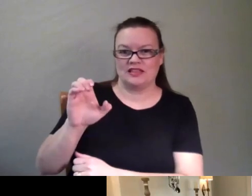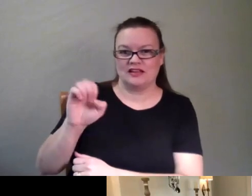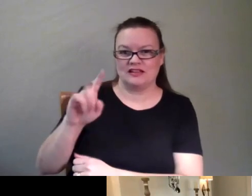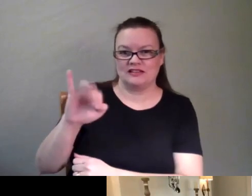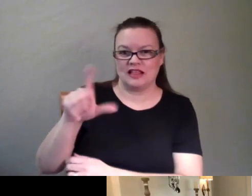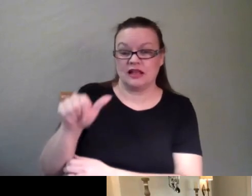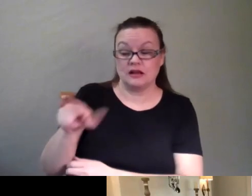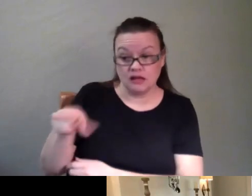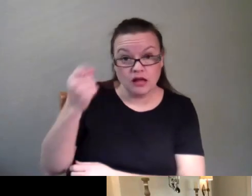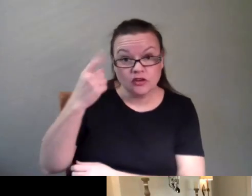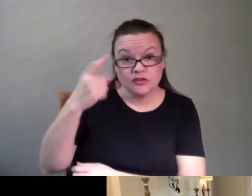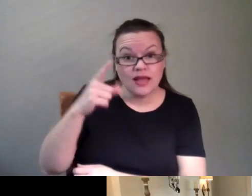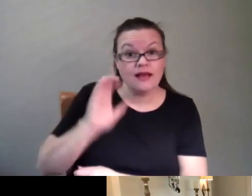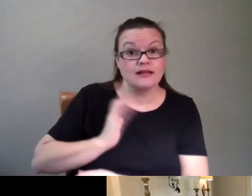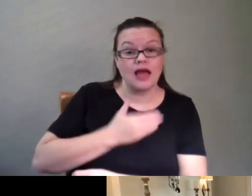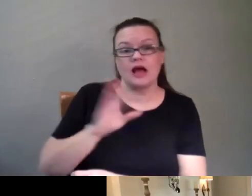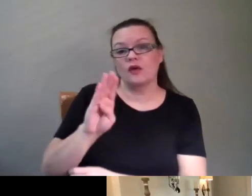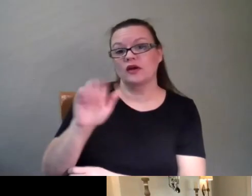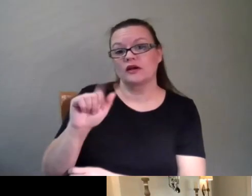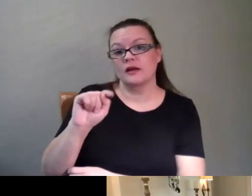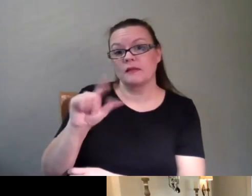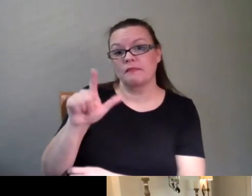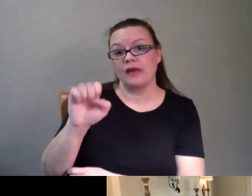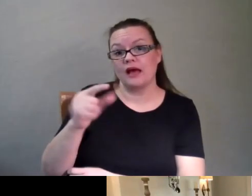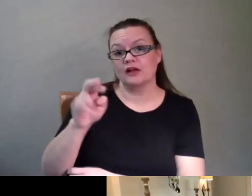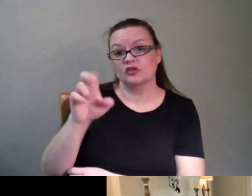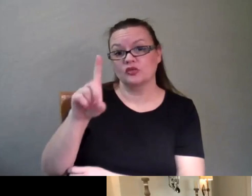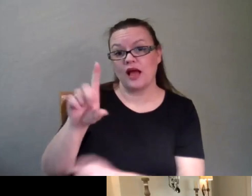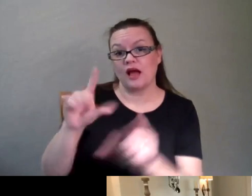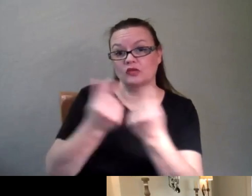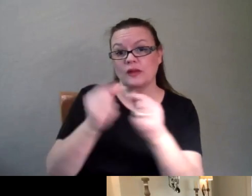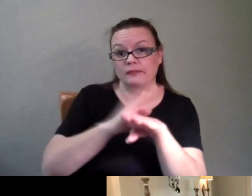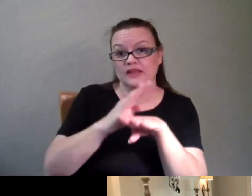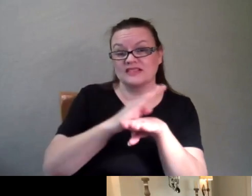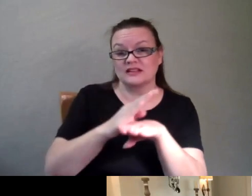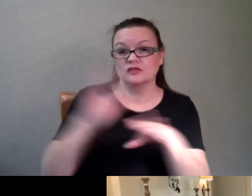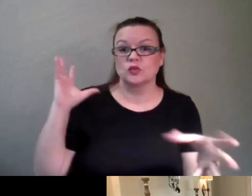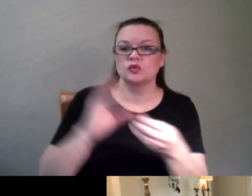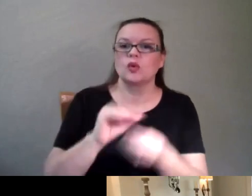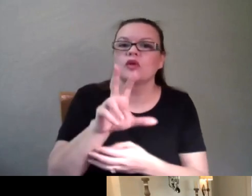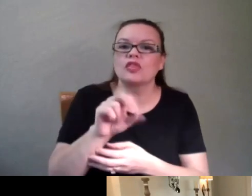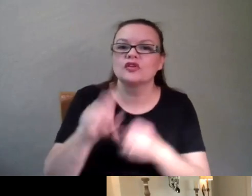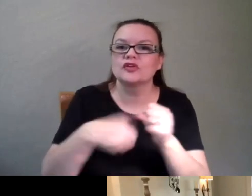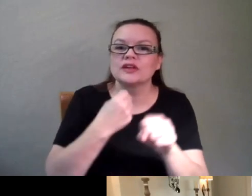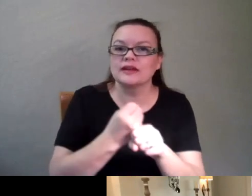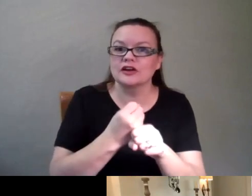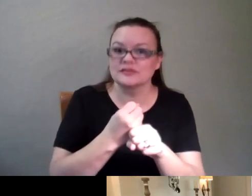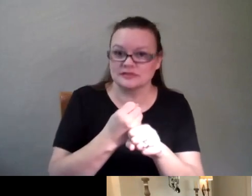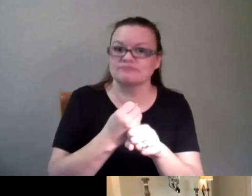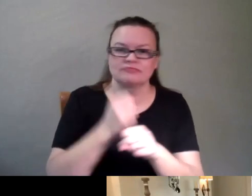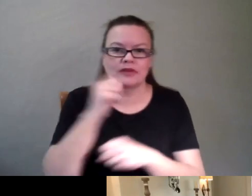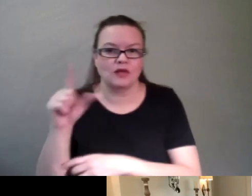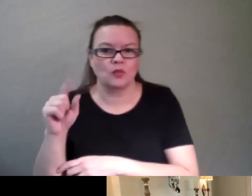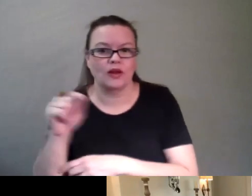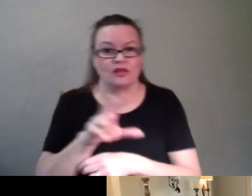years. It's funny, one of my partners at the end of the first 10 years that we were together used to make the comment that